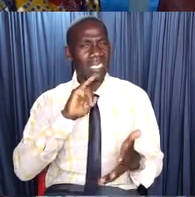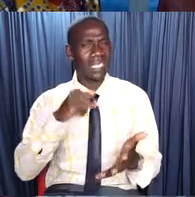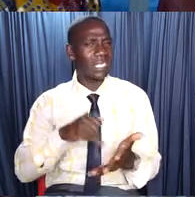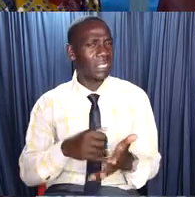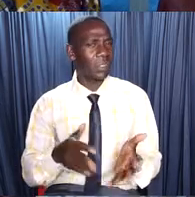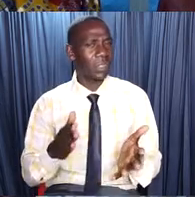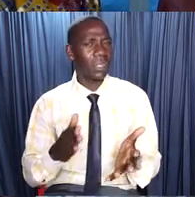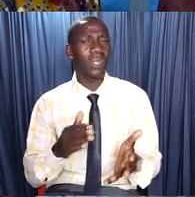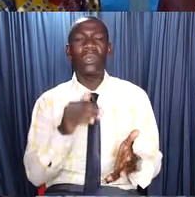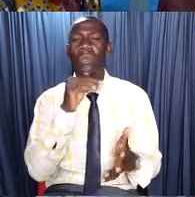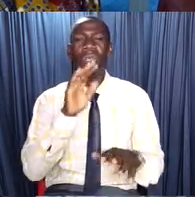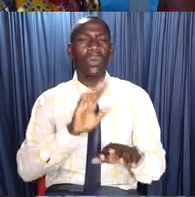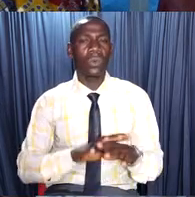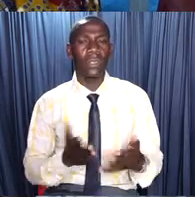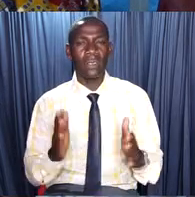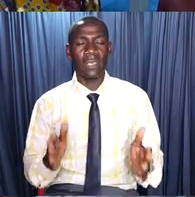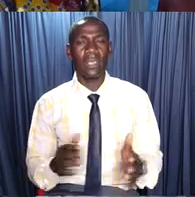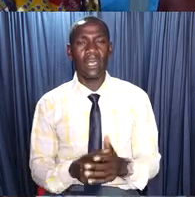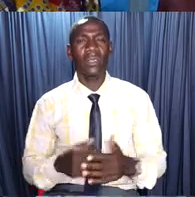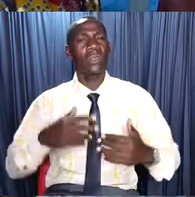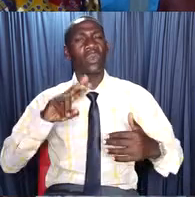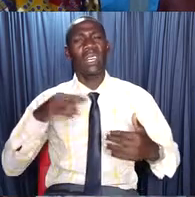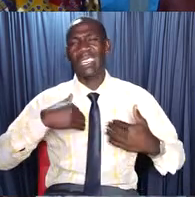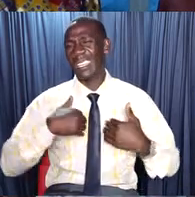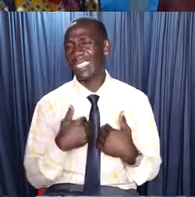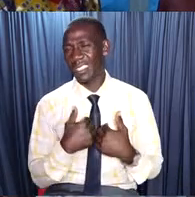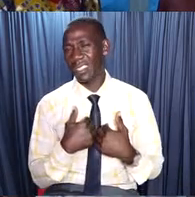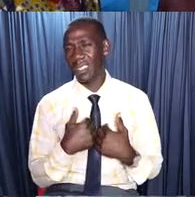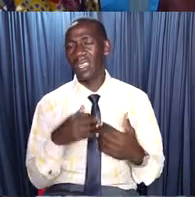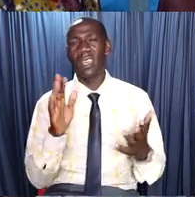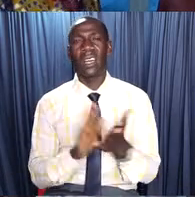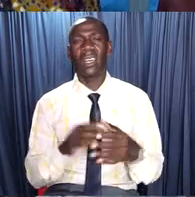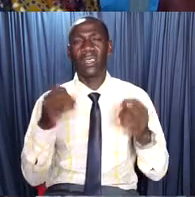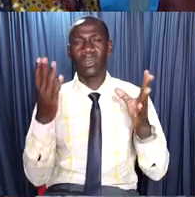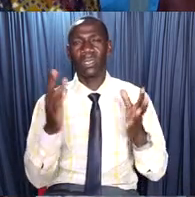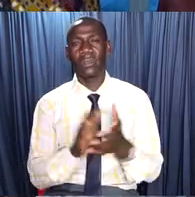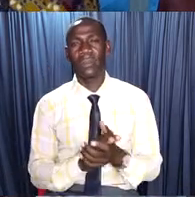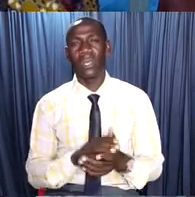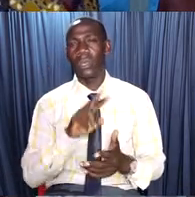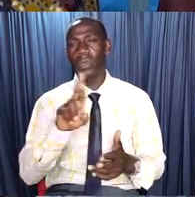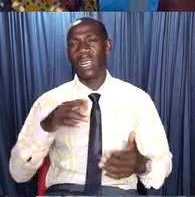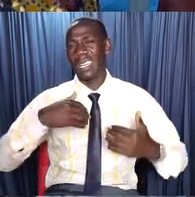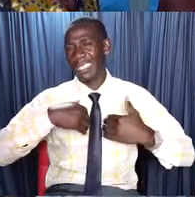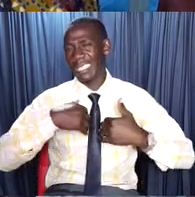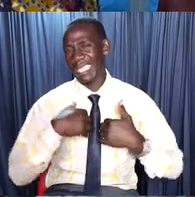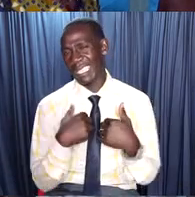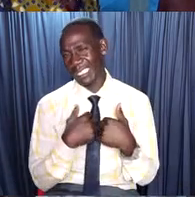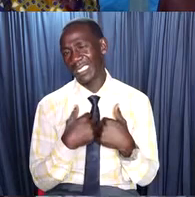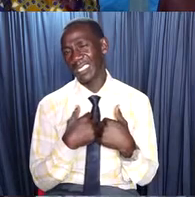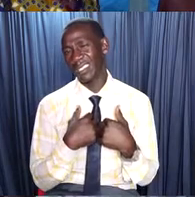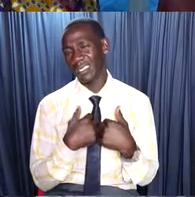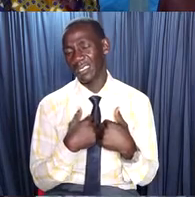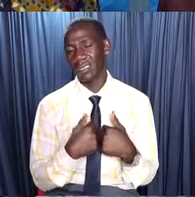life? You are not a good servant. You are tired. Hallelujah. Hallelujah. You are getting